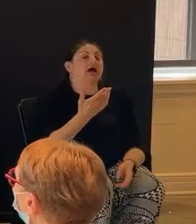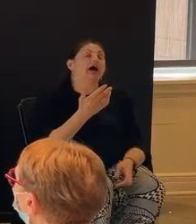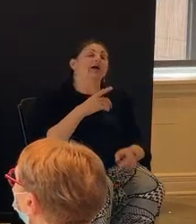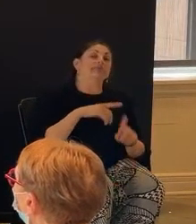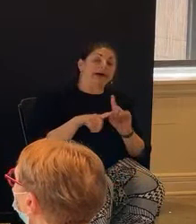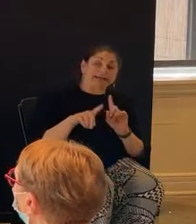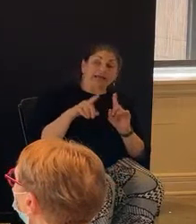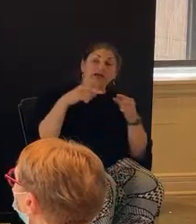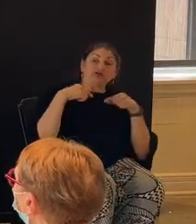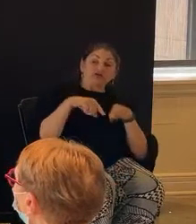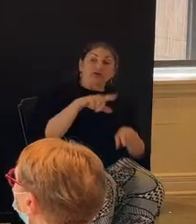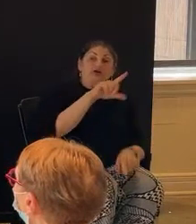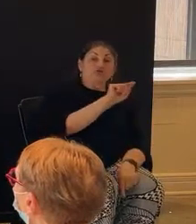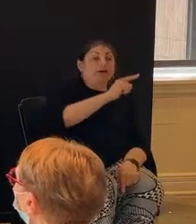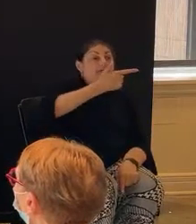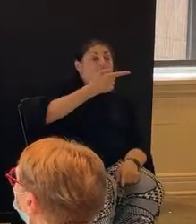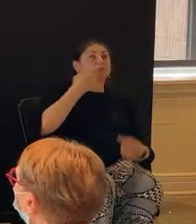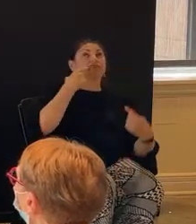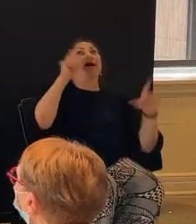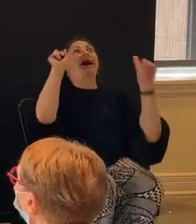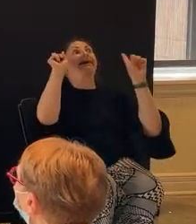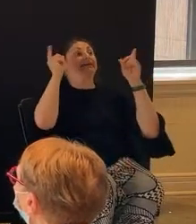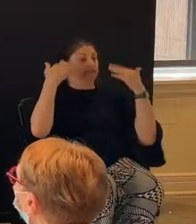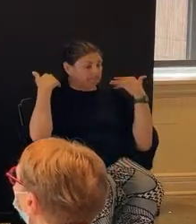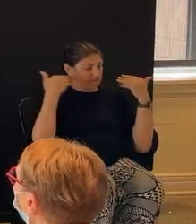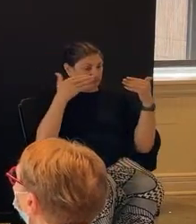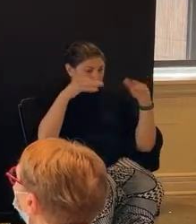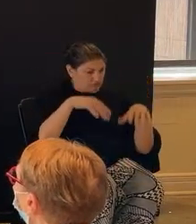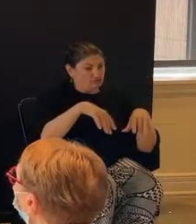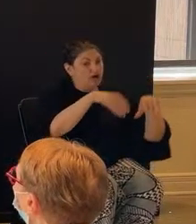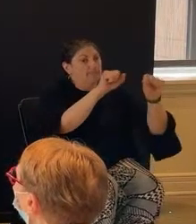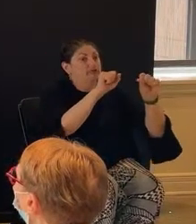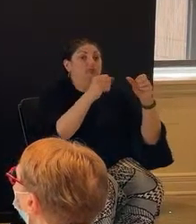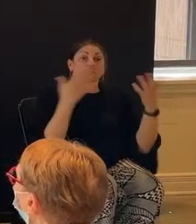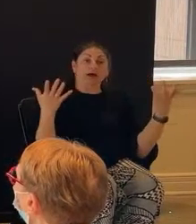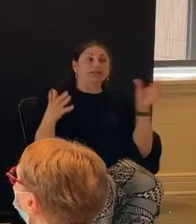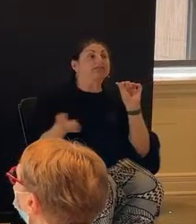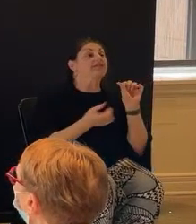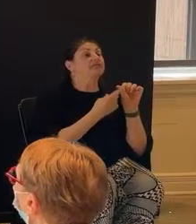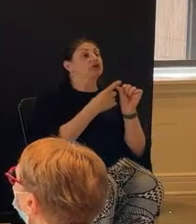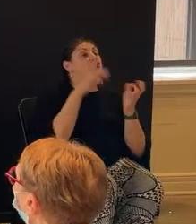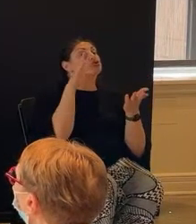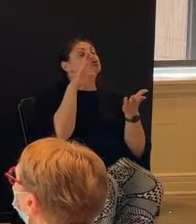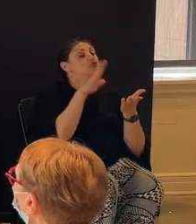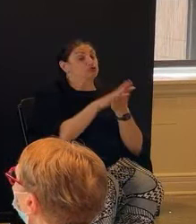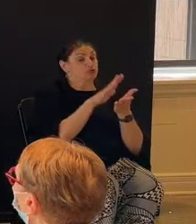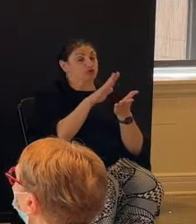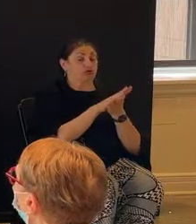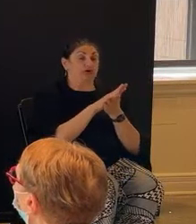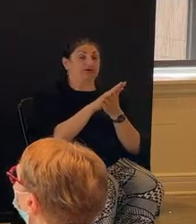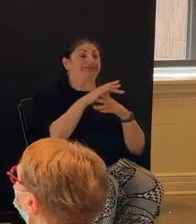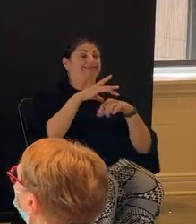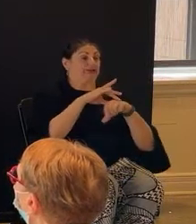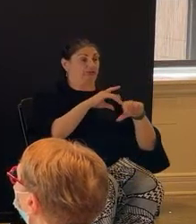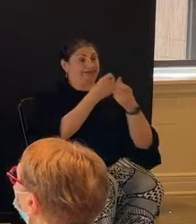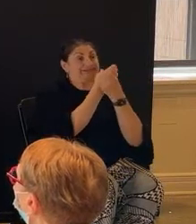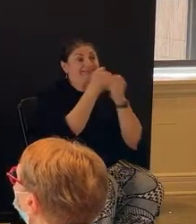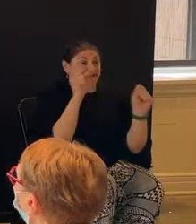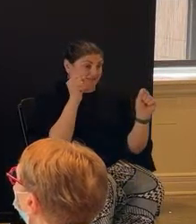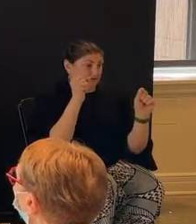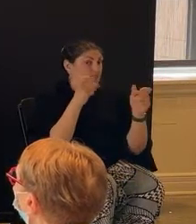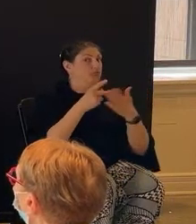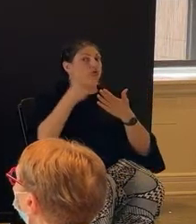in 2021, they finally adopted the state's first school seismic safety program.